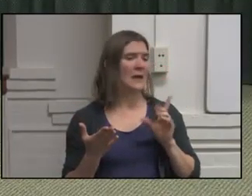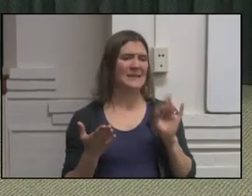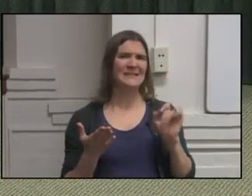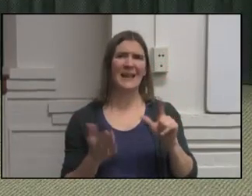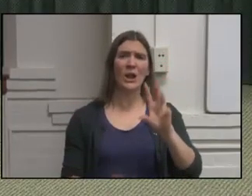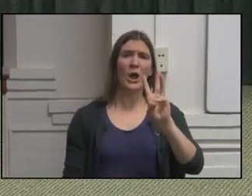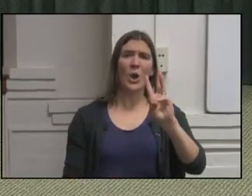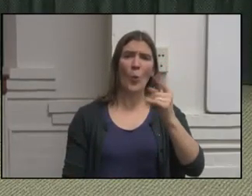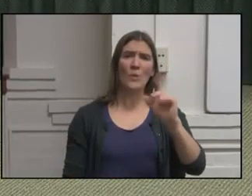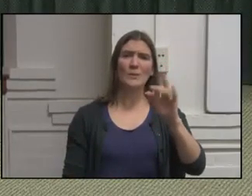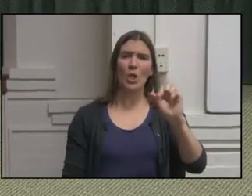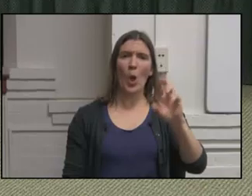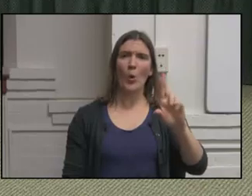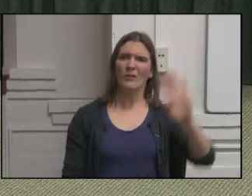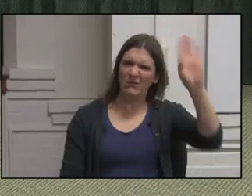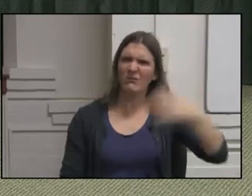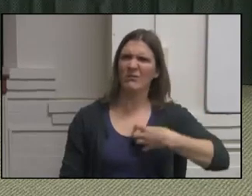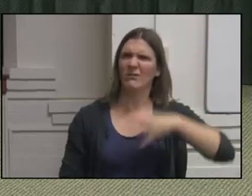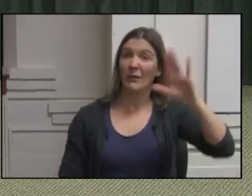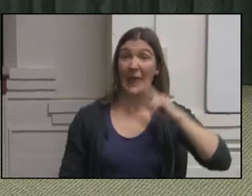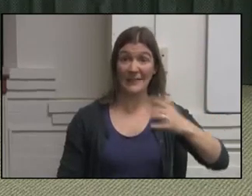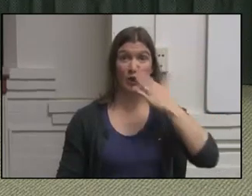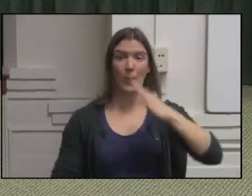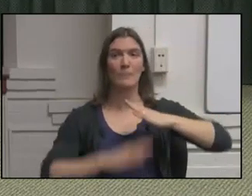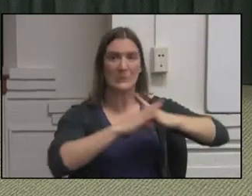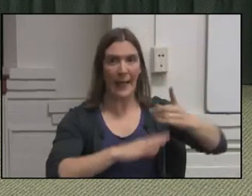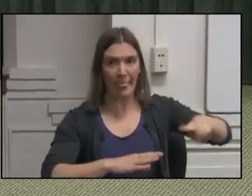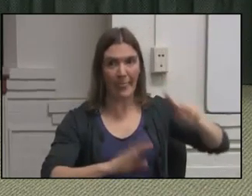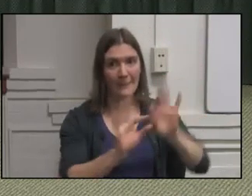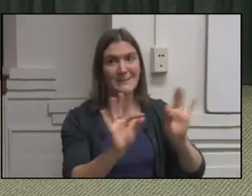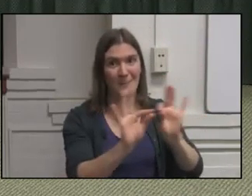Whistleblowers are good. Whistleblowers are good. It's good protecting to them be is a good. Whistleblower. Yeah.